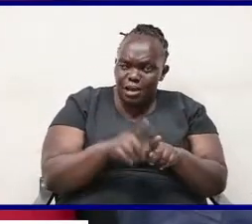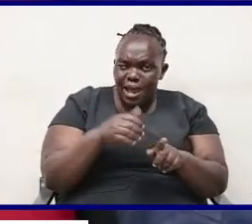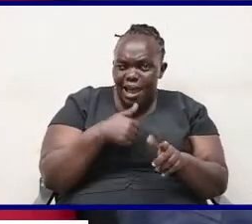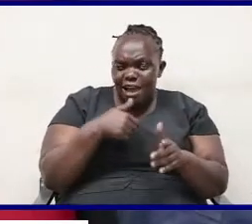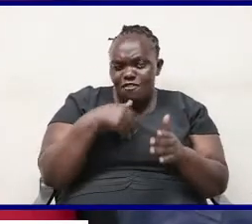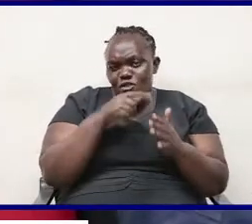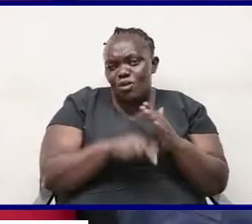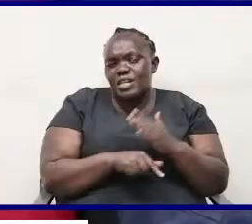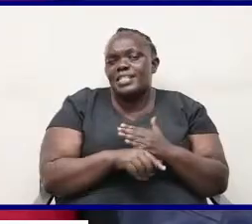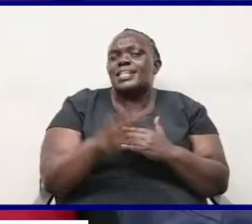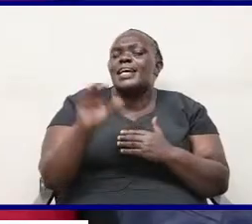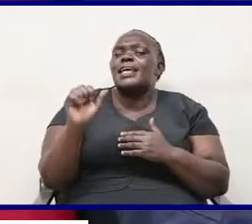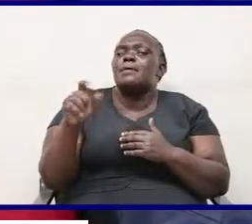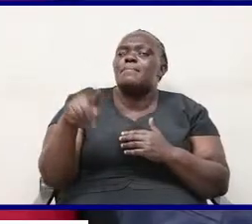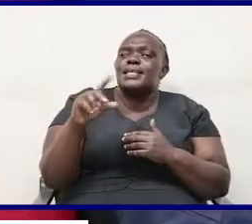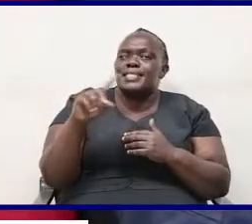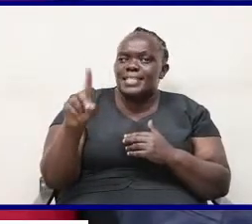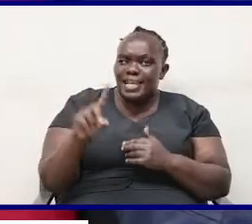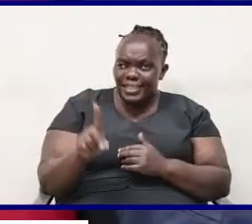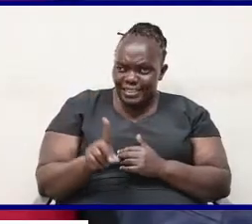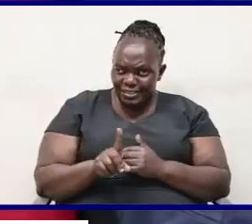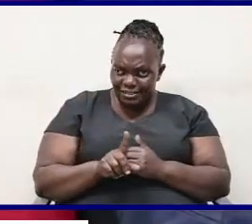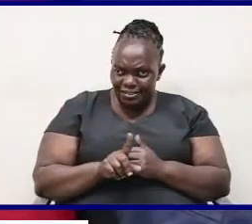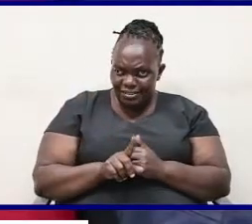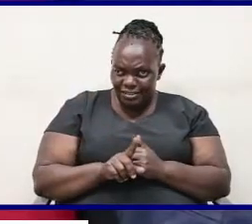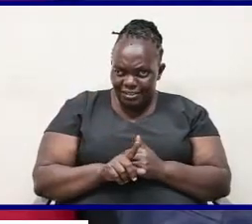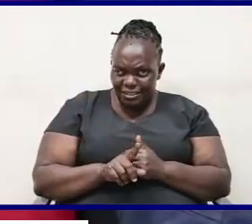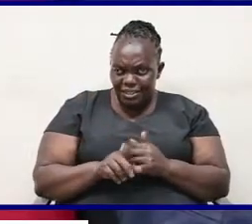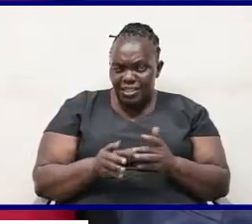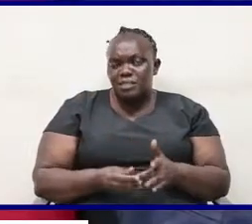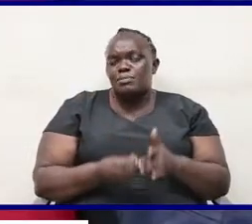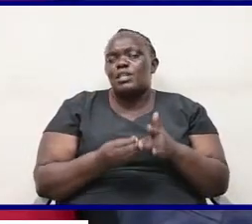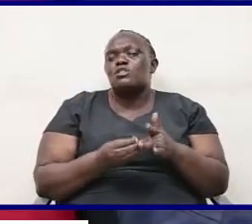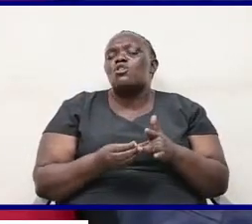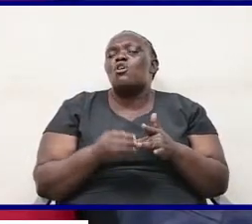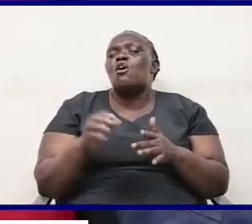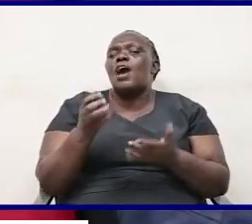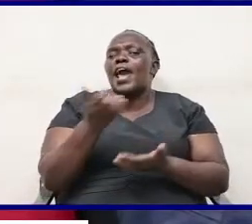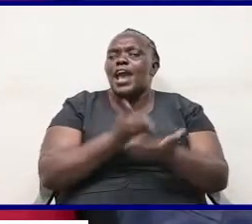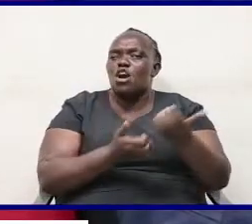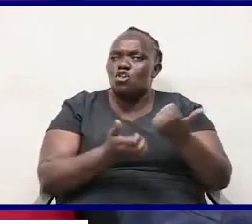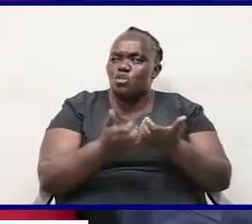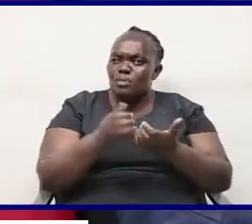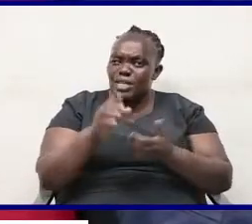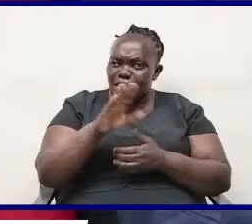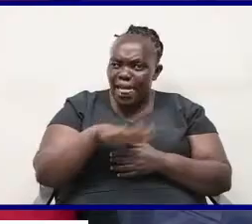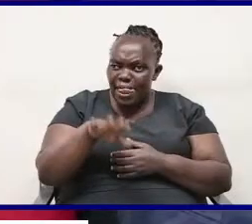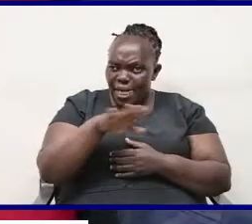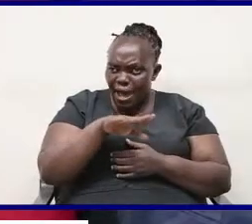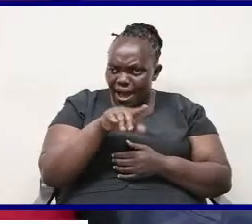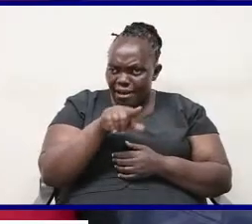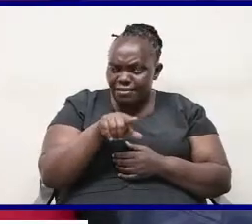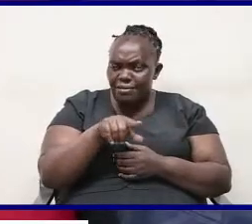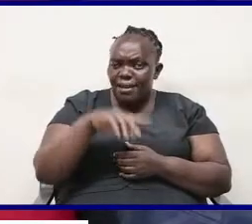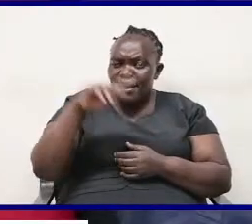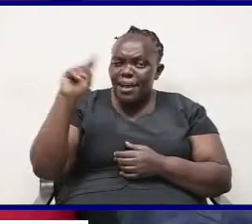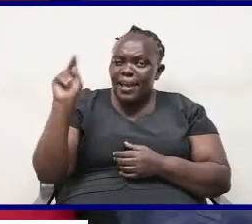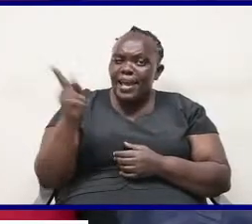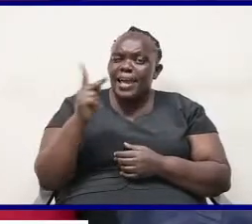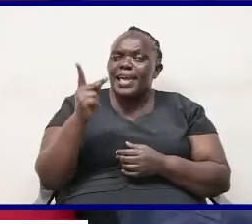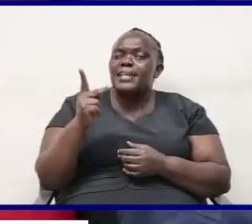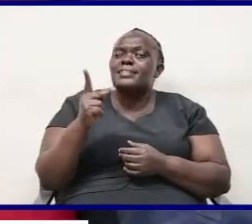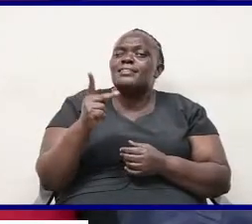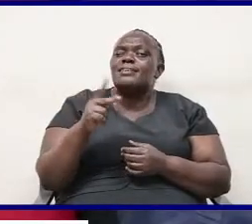the EPZs, the special economic zones. We have the Ken